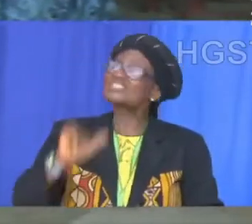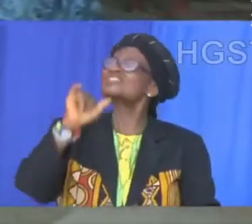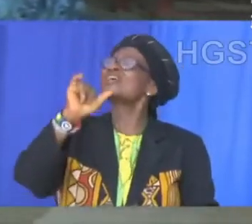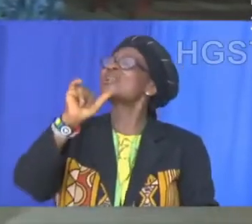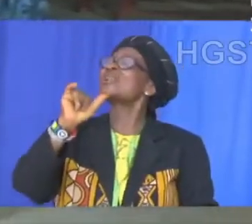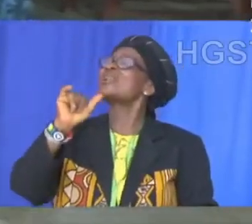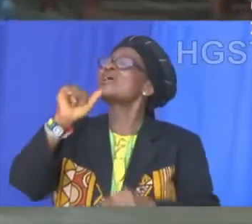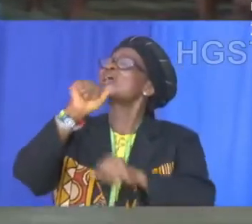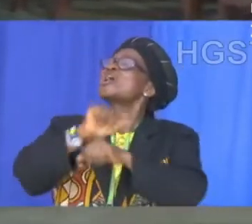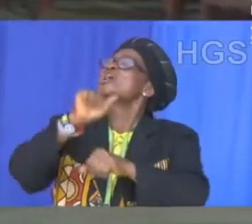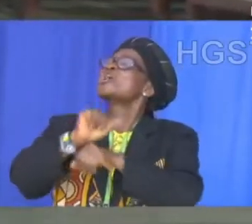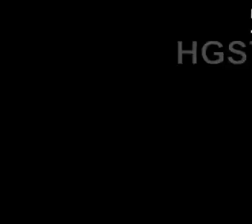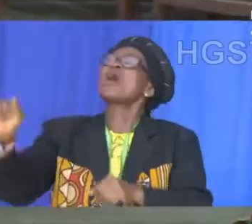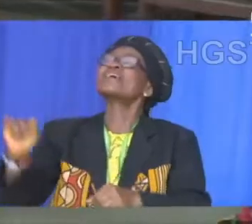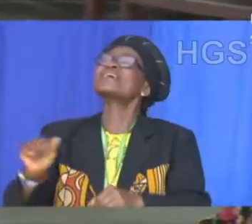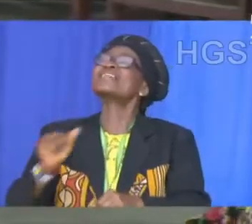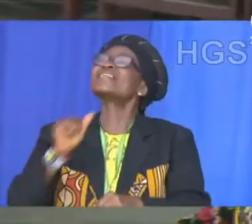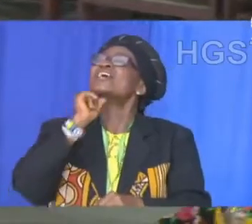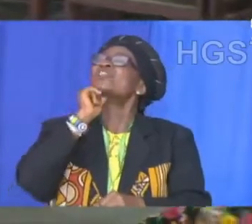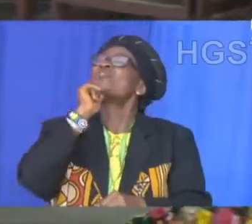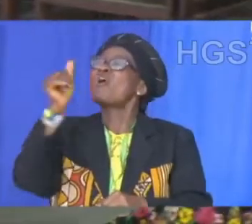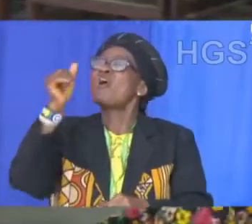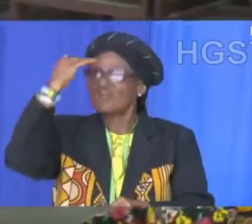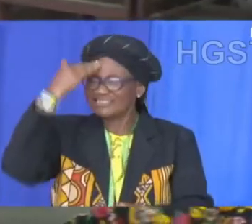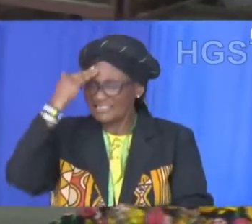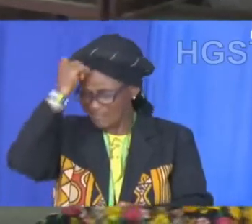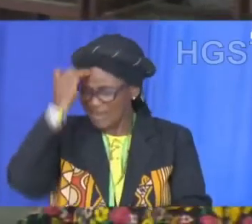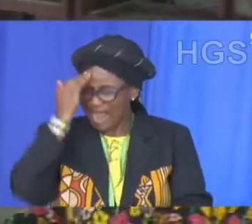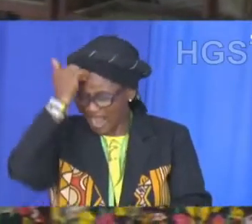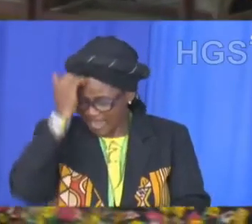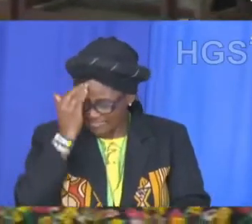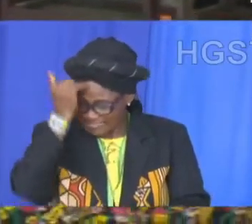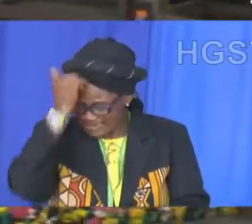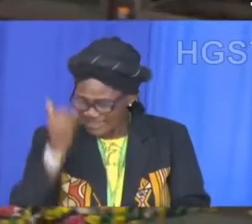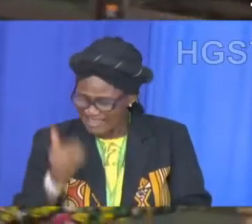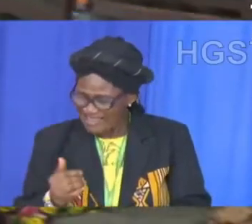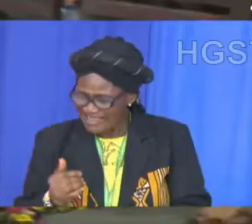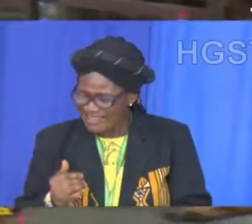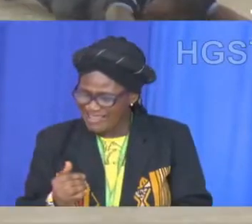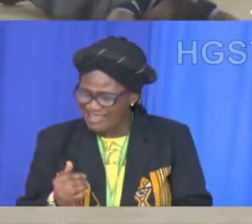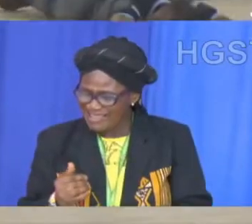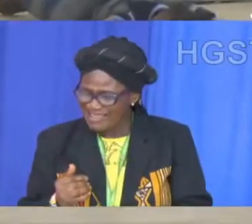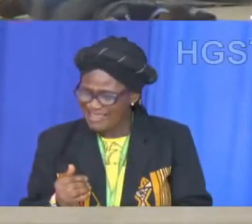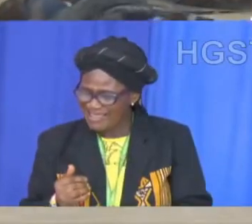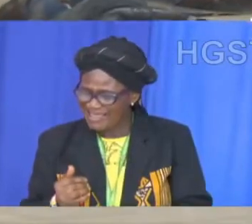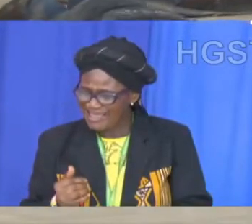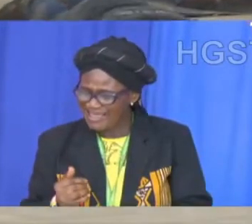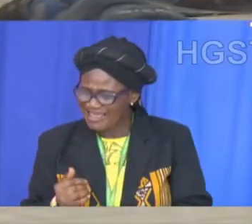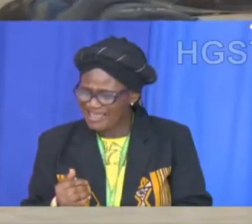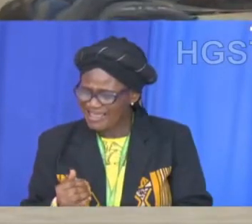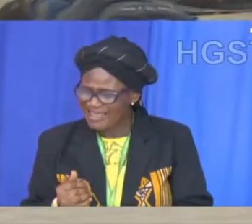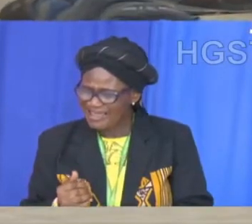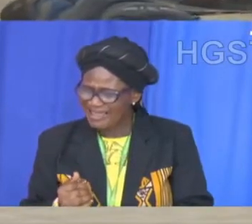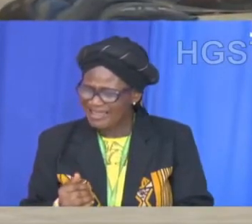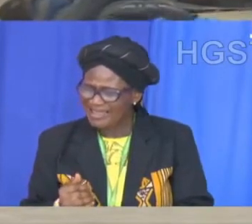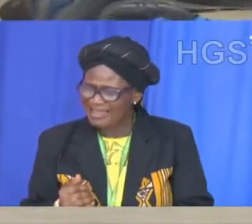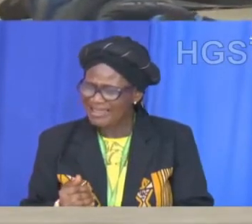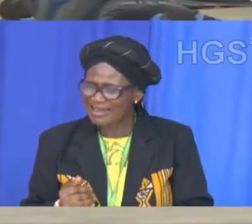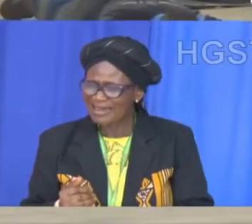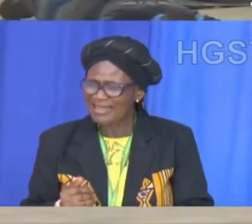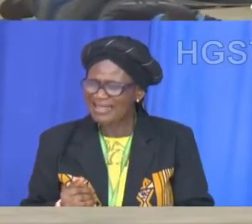arrow right now? You are not walking about naked.